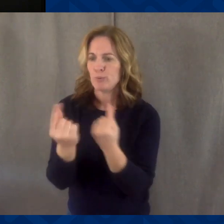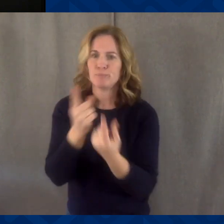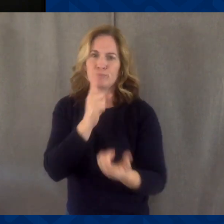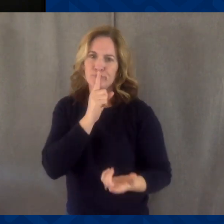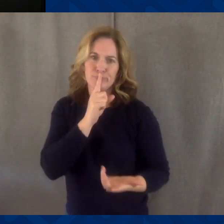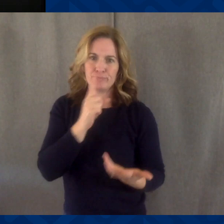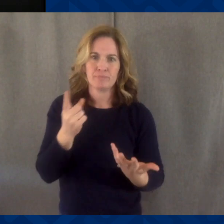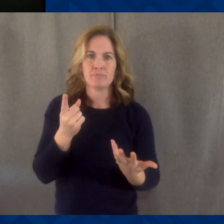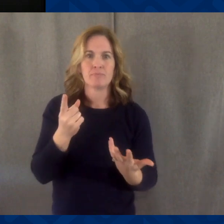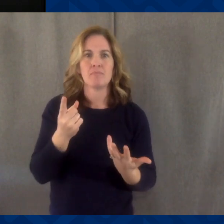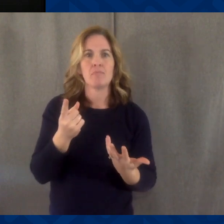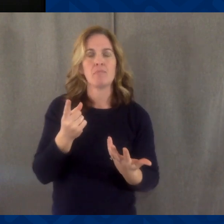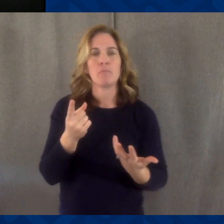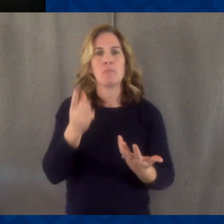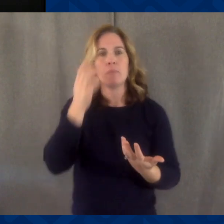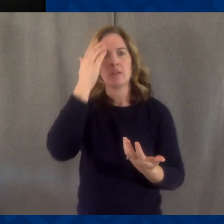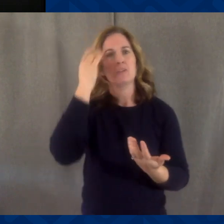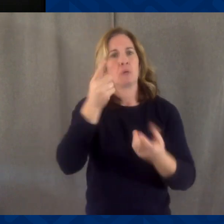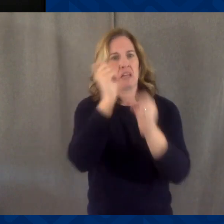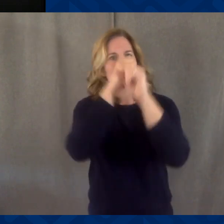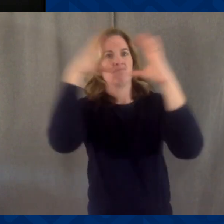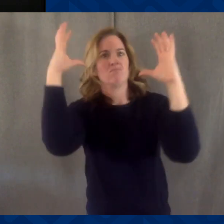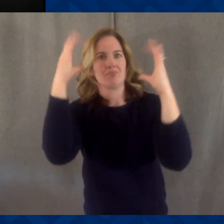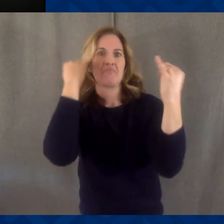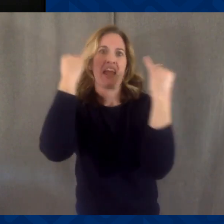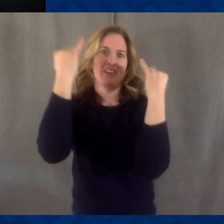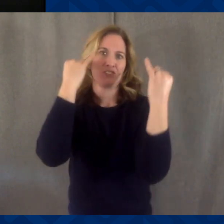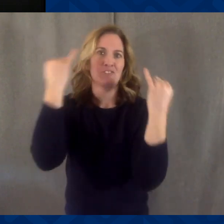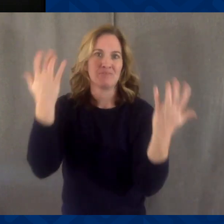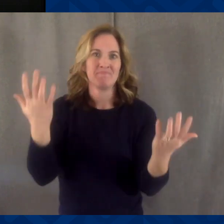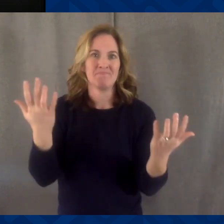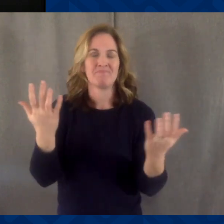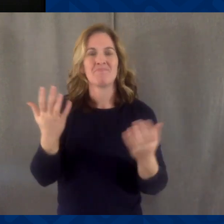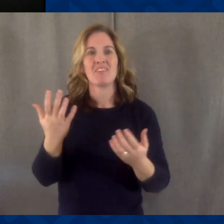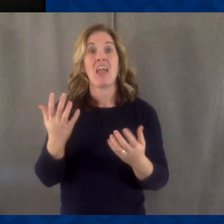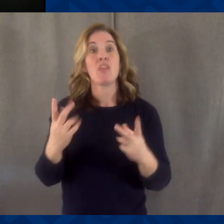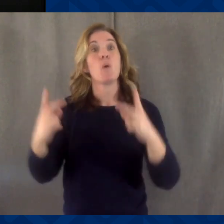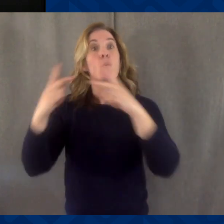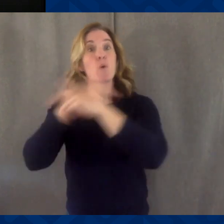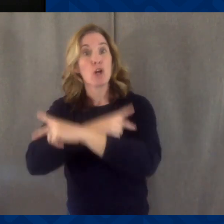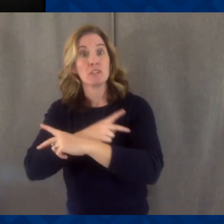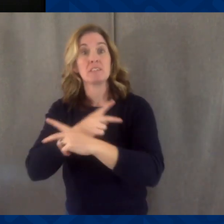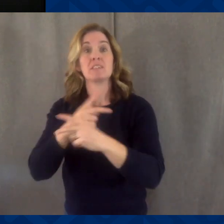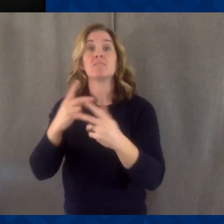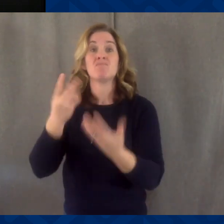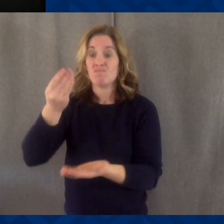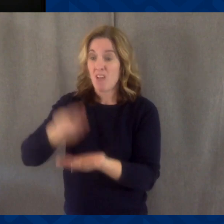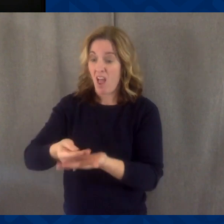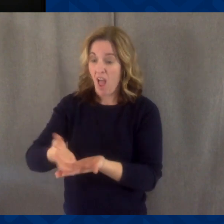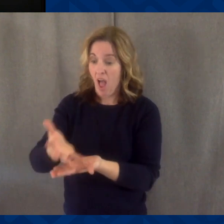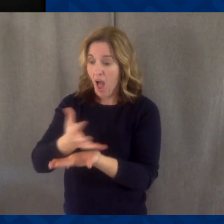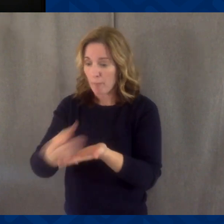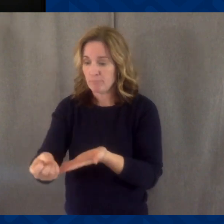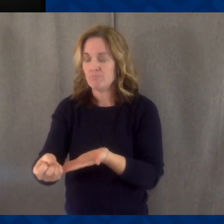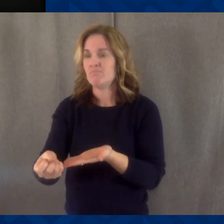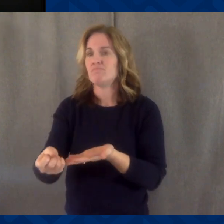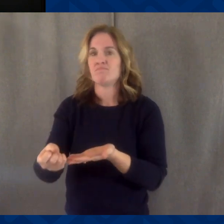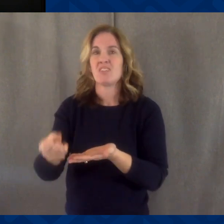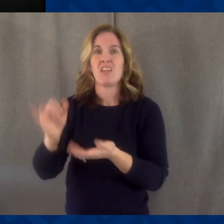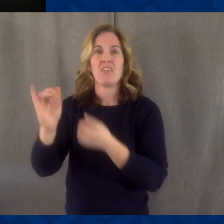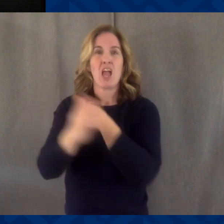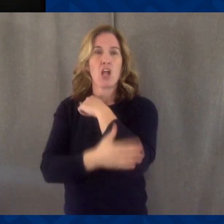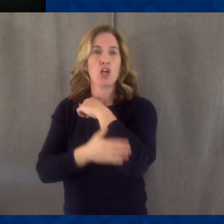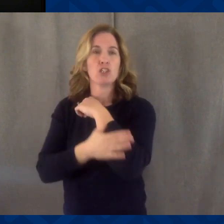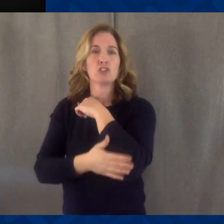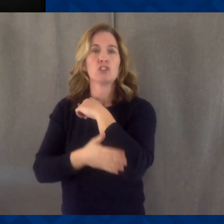You can probably use your imagination. And to make matters worse, once he's lost everything, a severe famine hits that